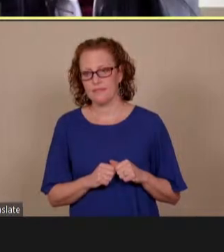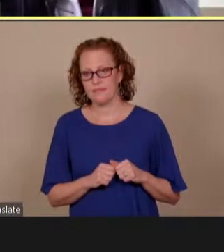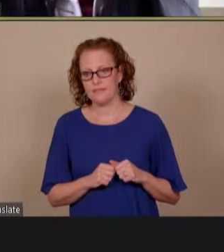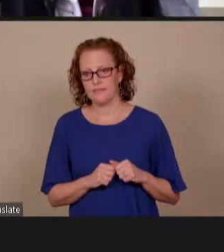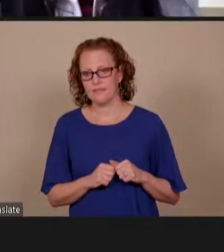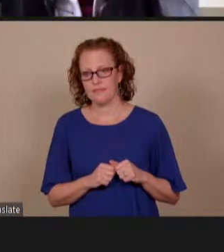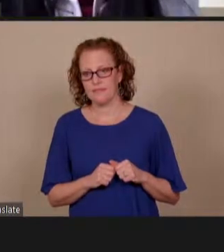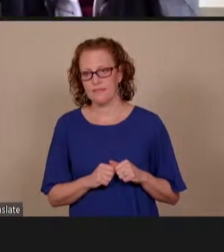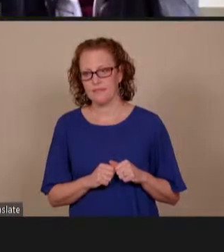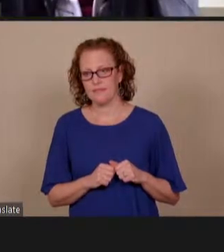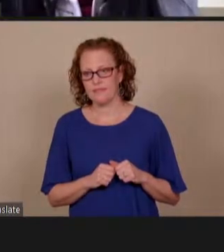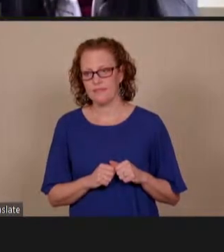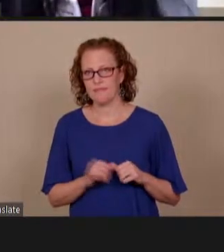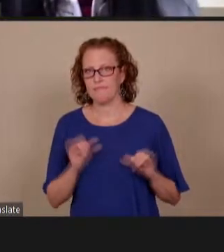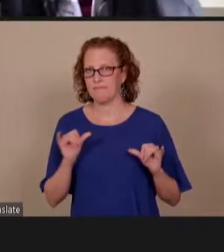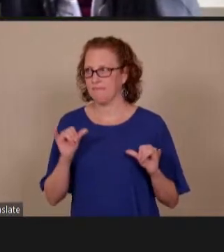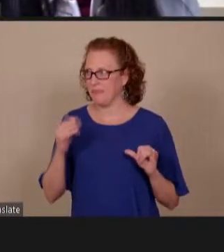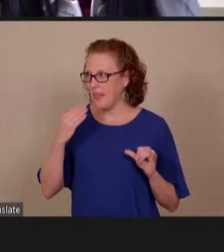Thank you, Joanna.